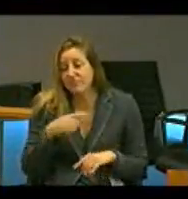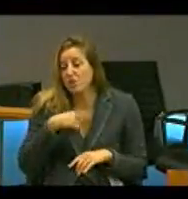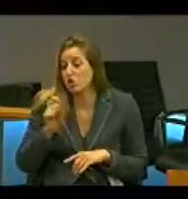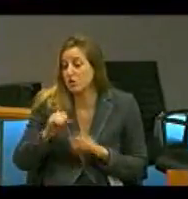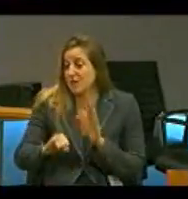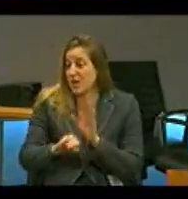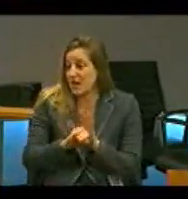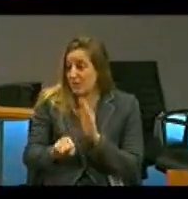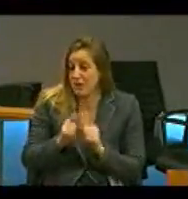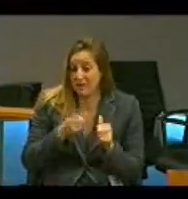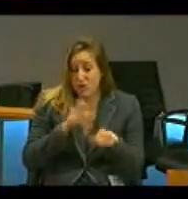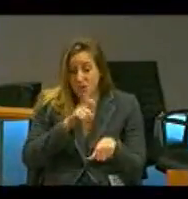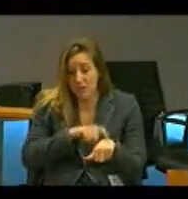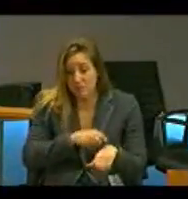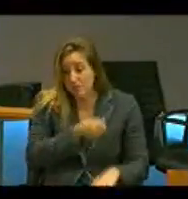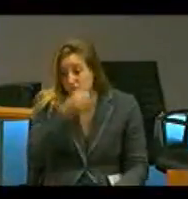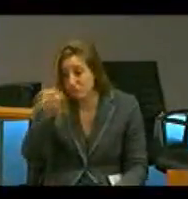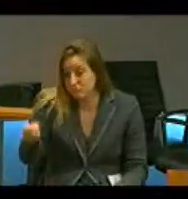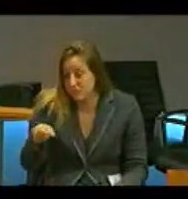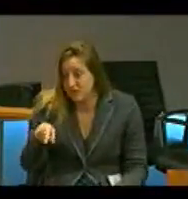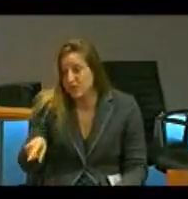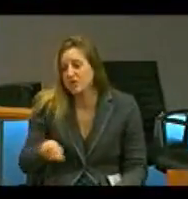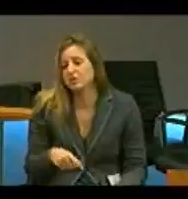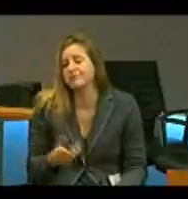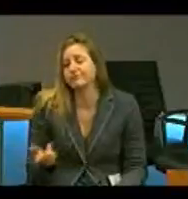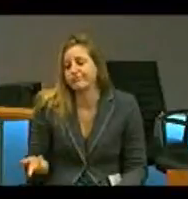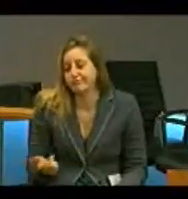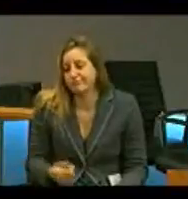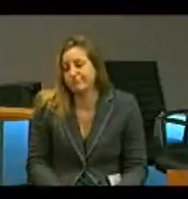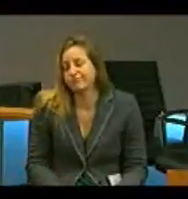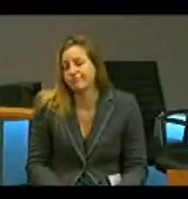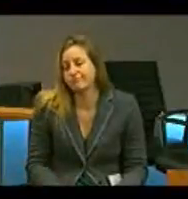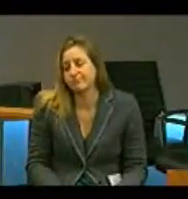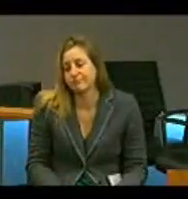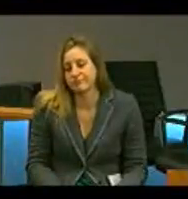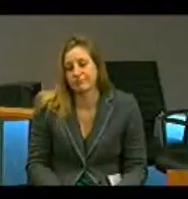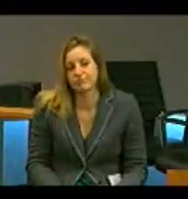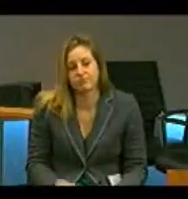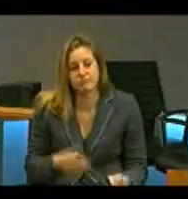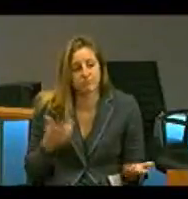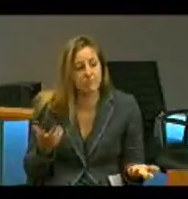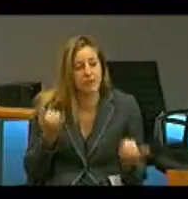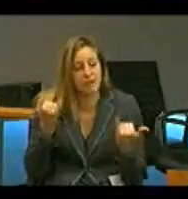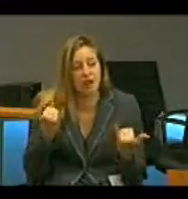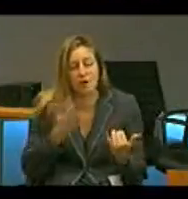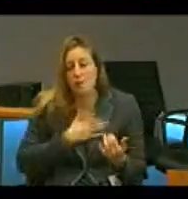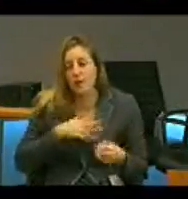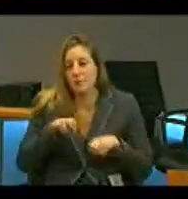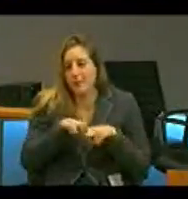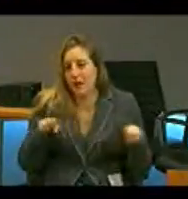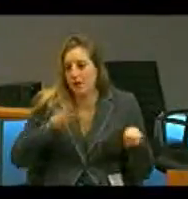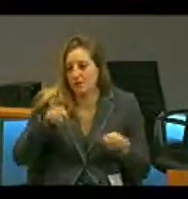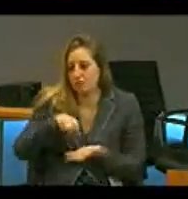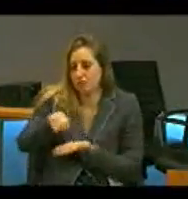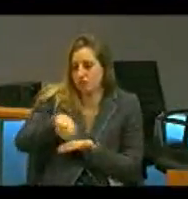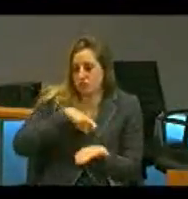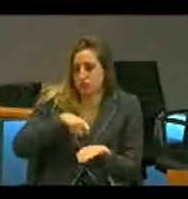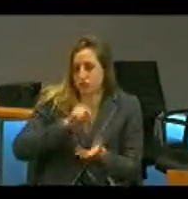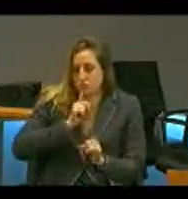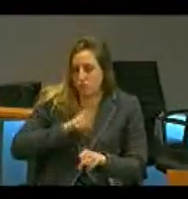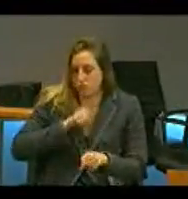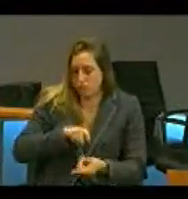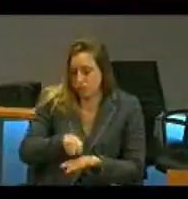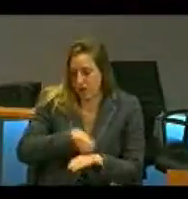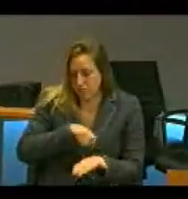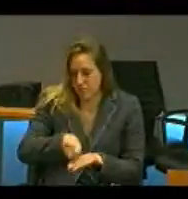there. And so there has to be something that's happening there. And I'll invite our panelists to respond to that in writing, if you could. We are out of time. I know that both Commissioner Cladney and I